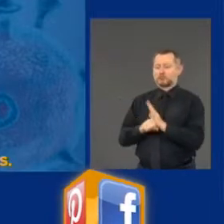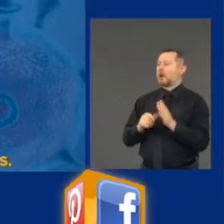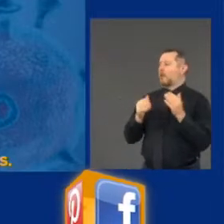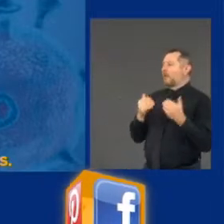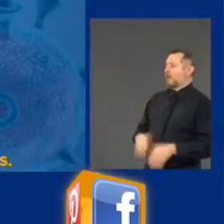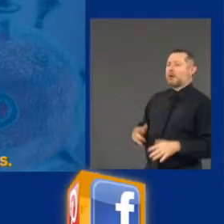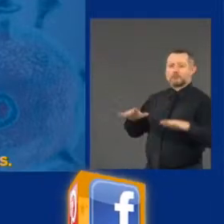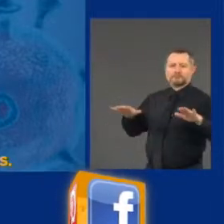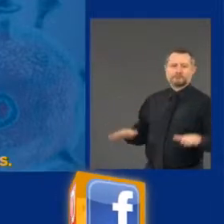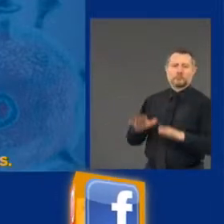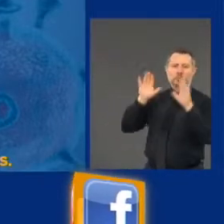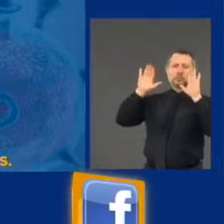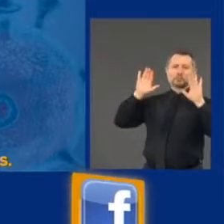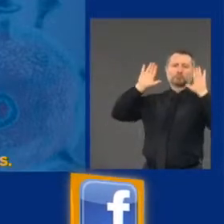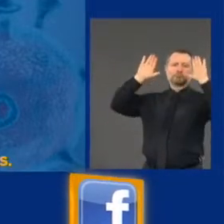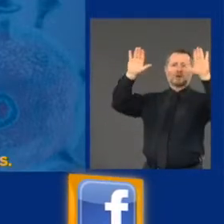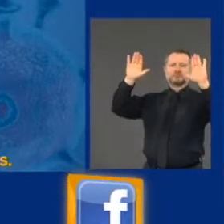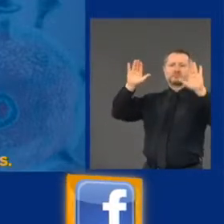one predicted.